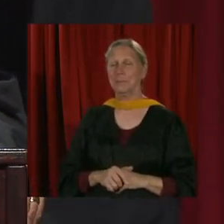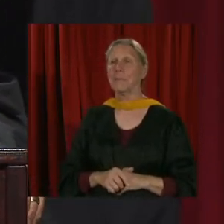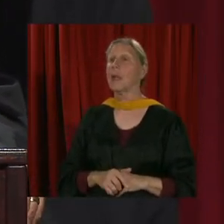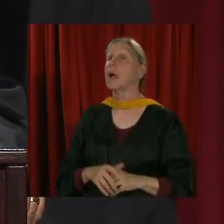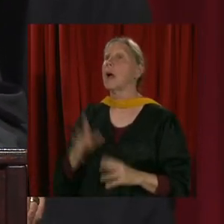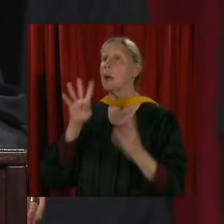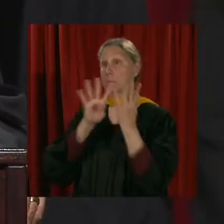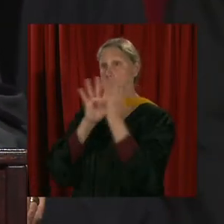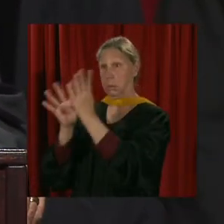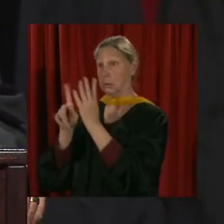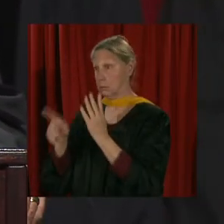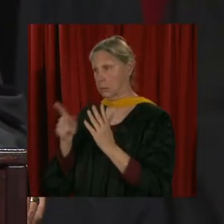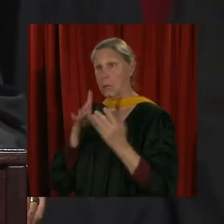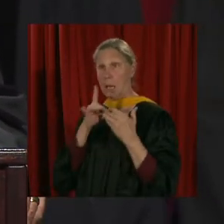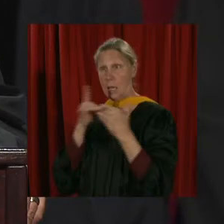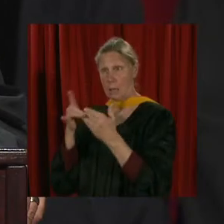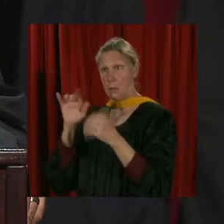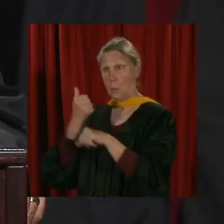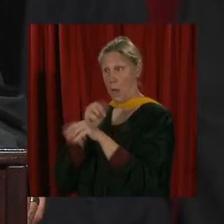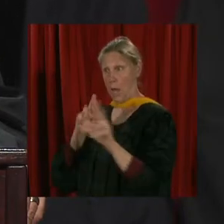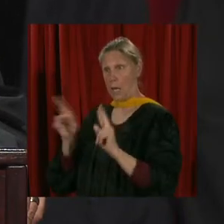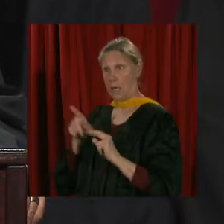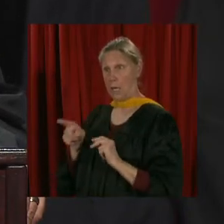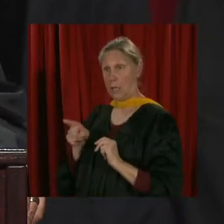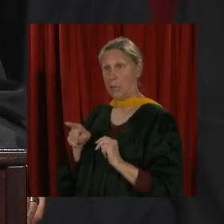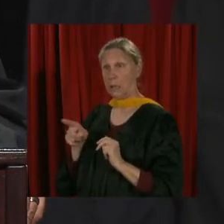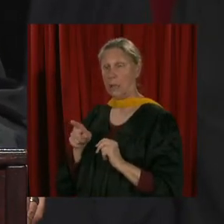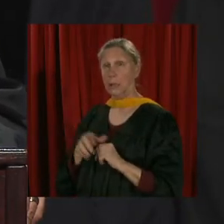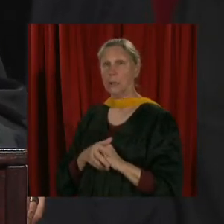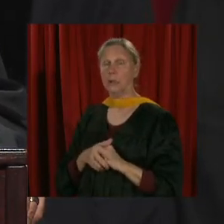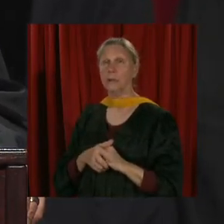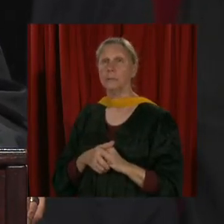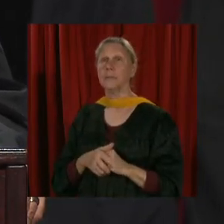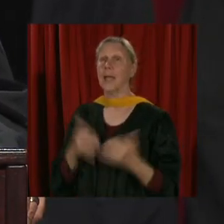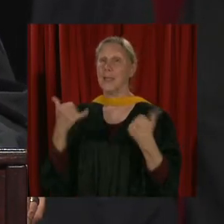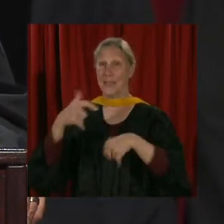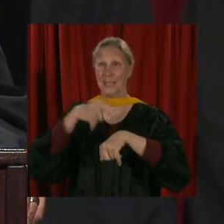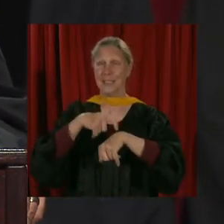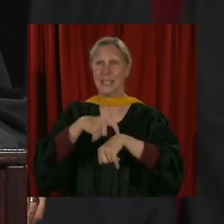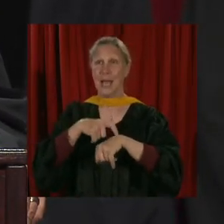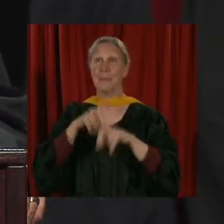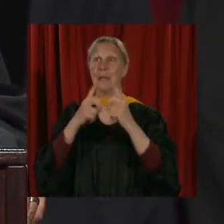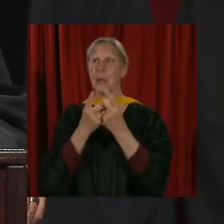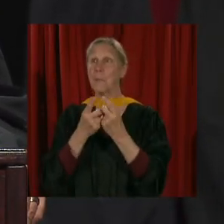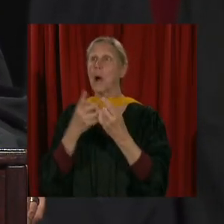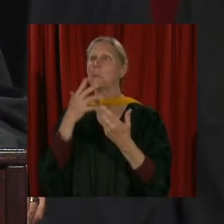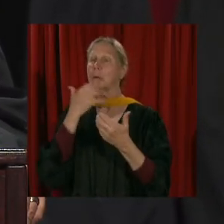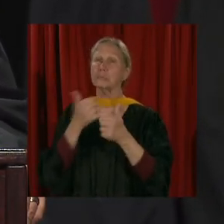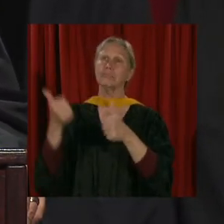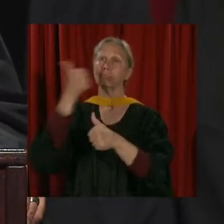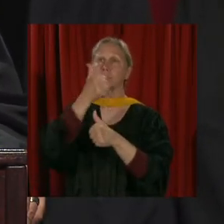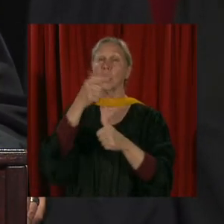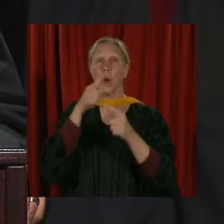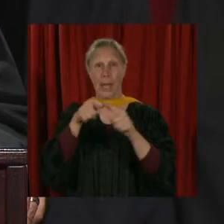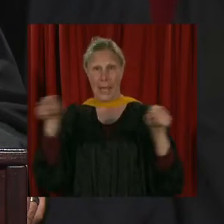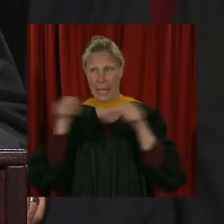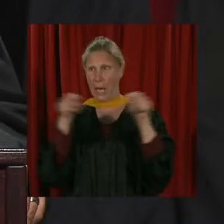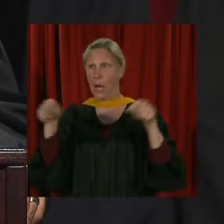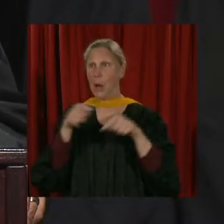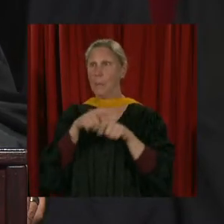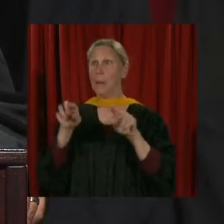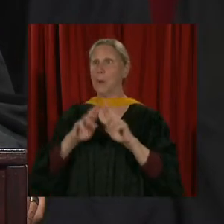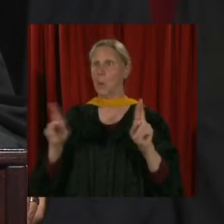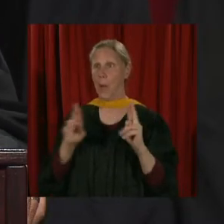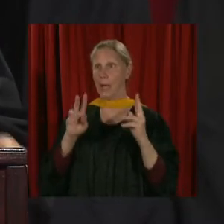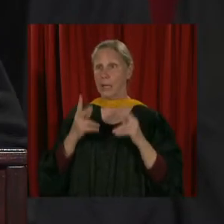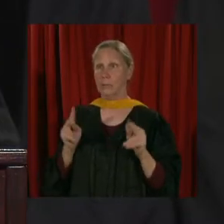Marshals, would you please take your positions? And at this point, would the department chairs and the platform party please be